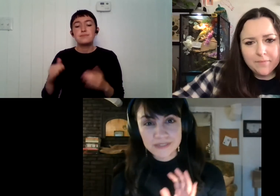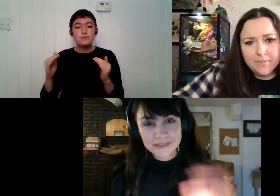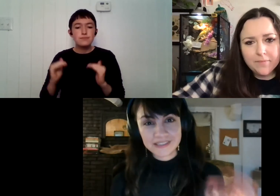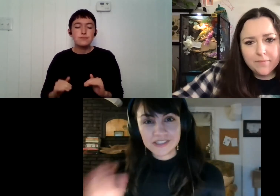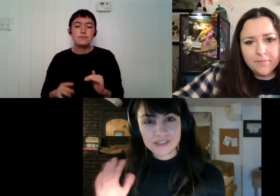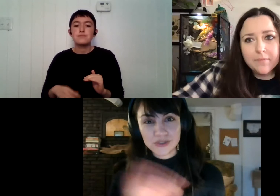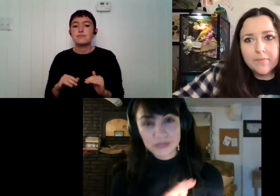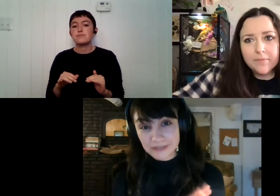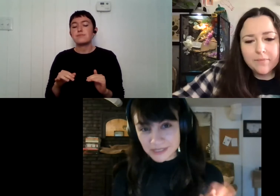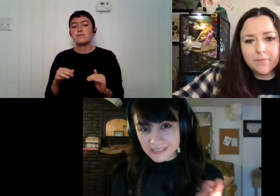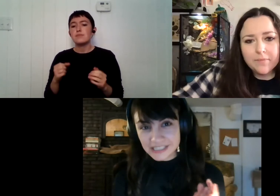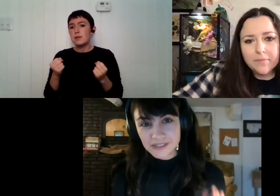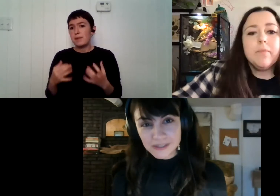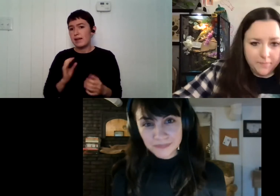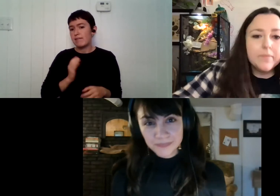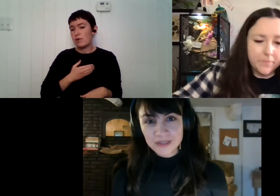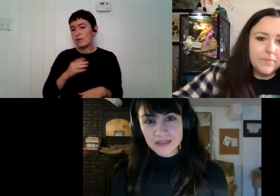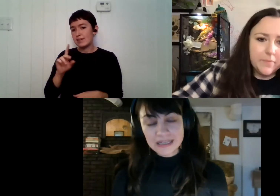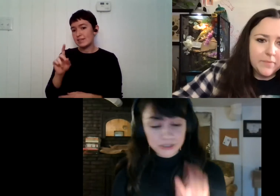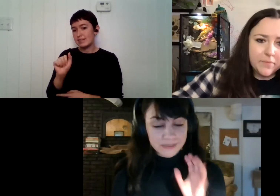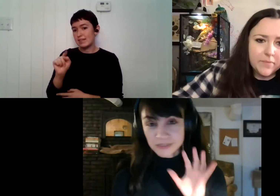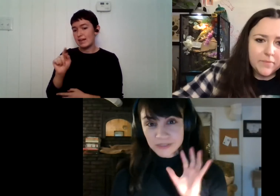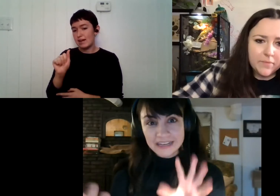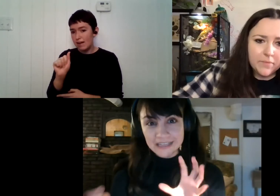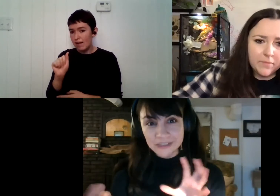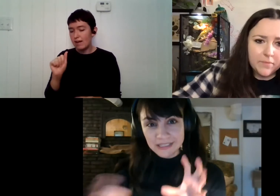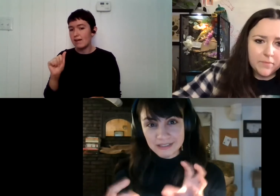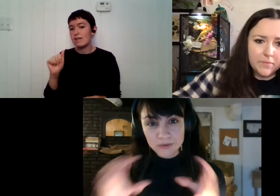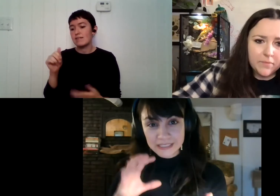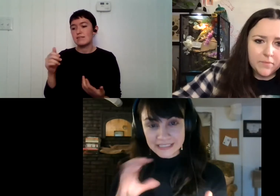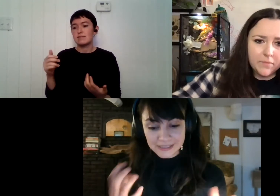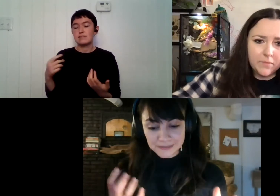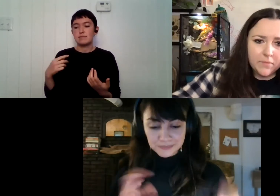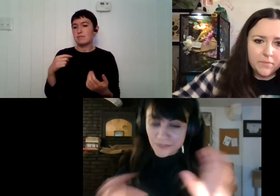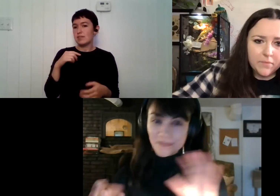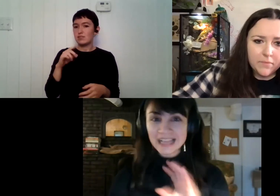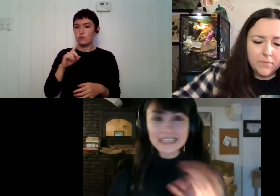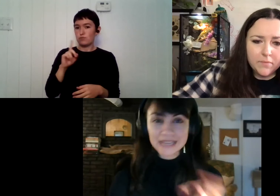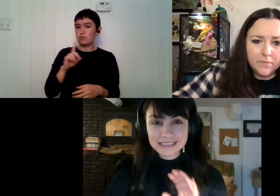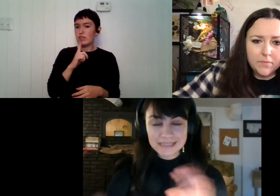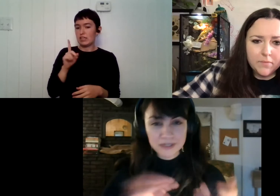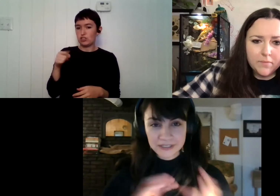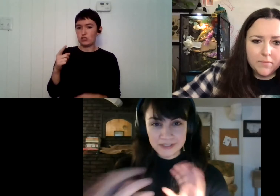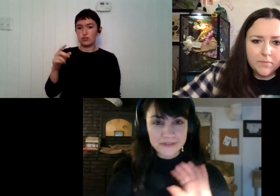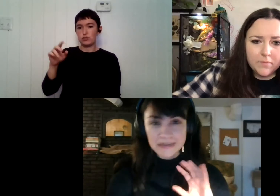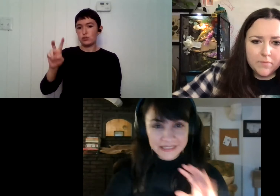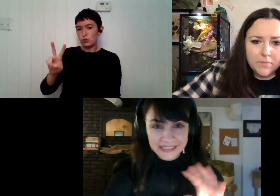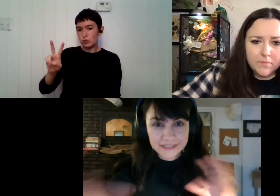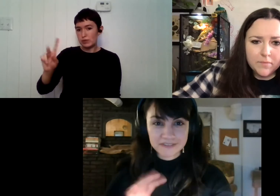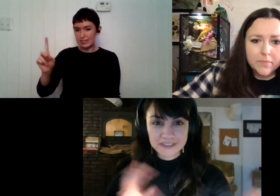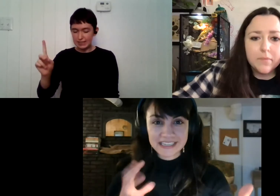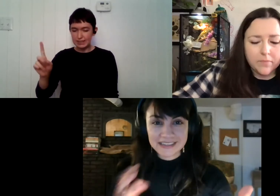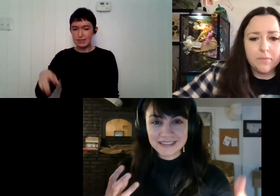which we work with is just 2D representations, which means we don't have actually the coordinates. And in reality, molecules, they're